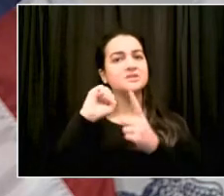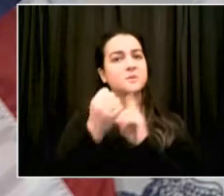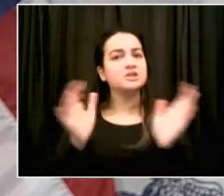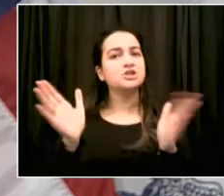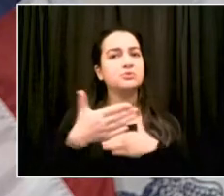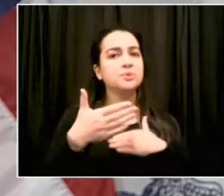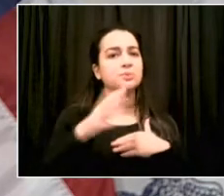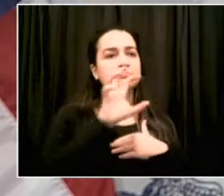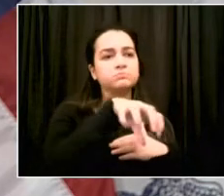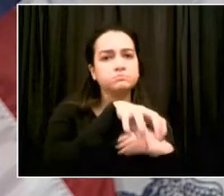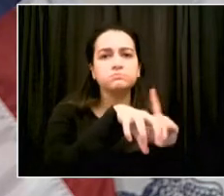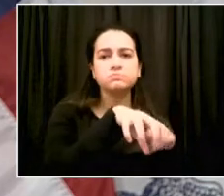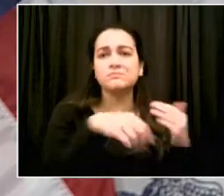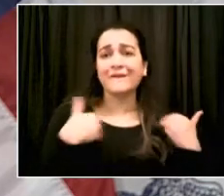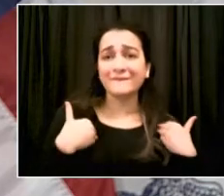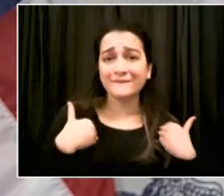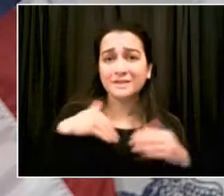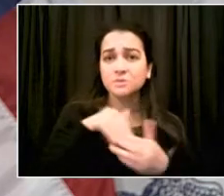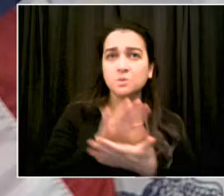My